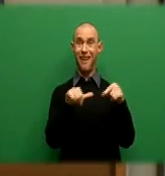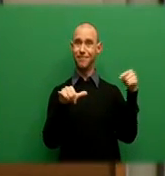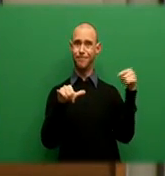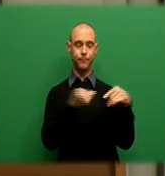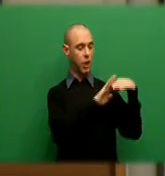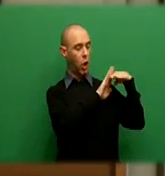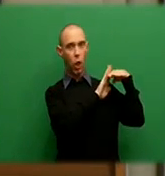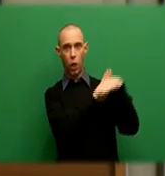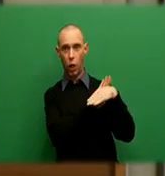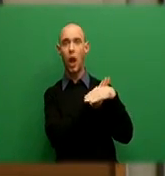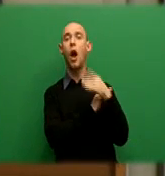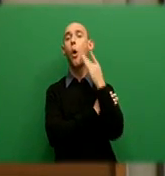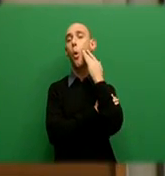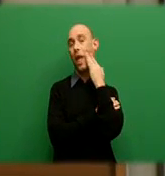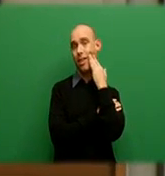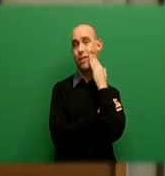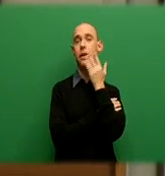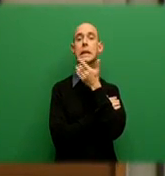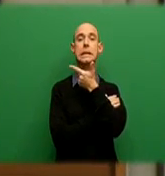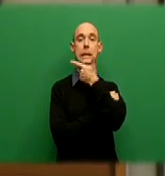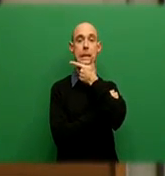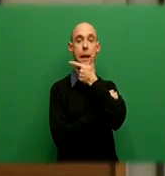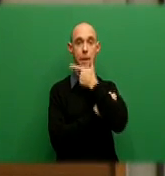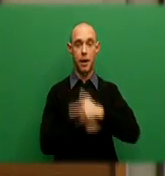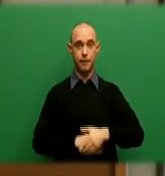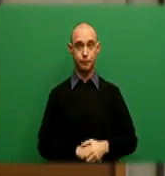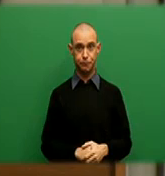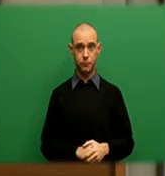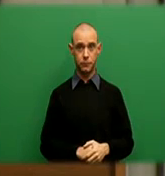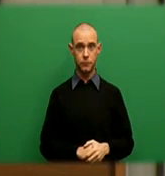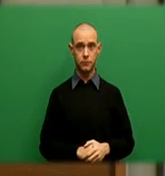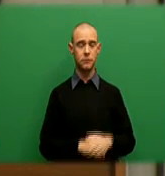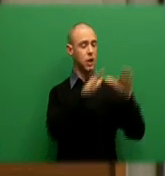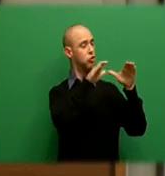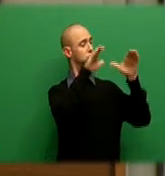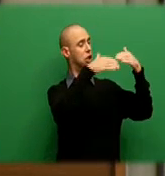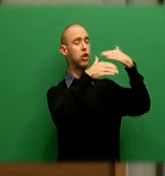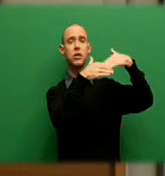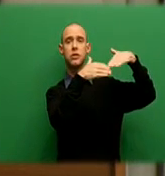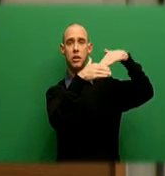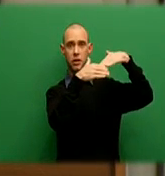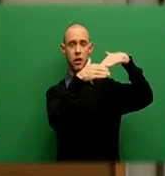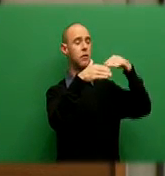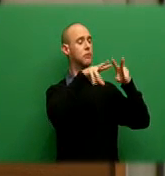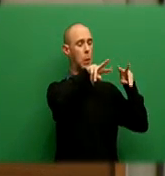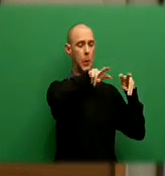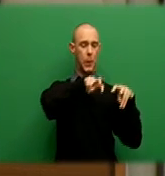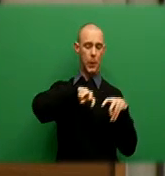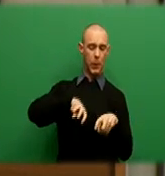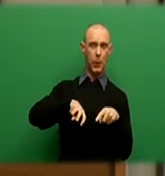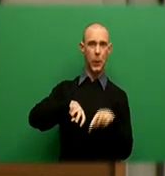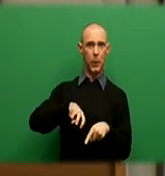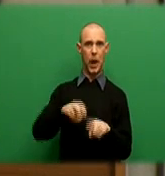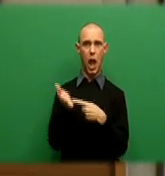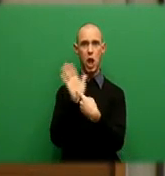Although the RMB-BER Business Confidence Index was unchanged in the first quarter, it remained at its 5-year